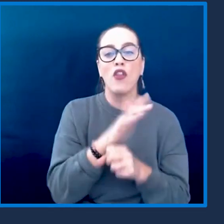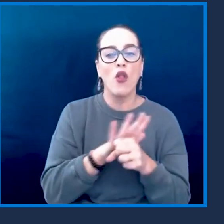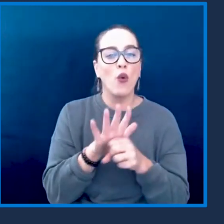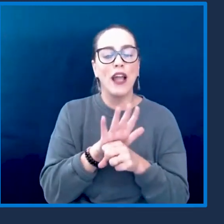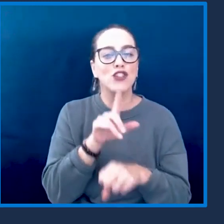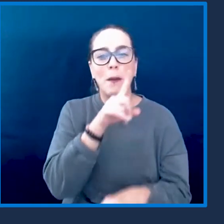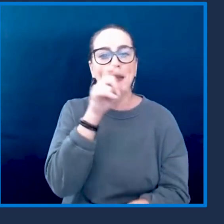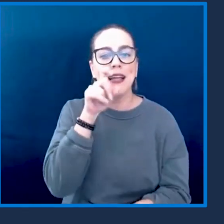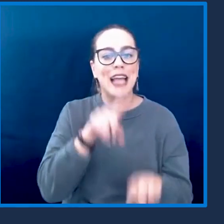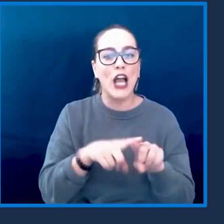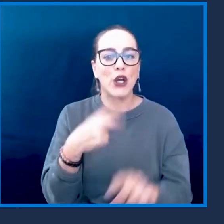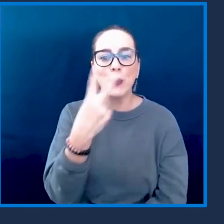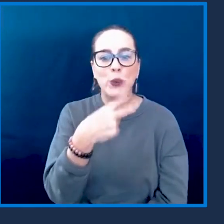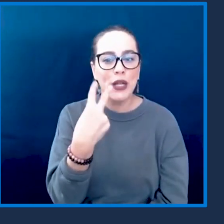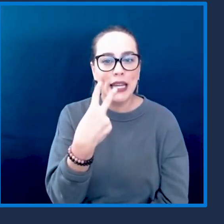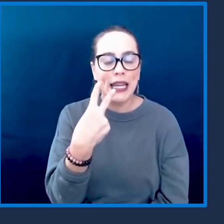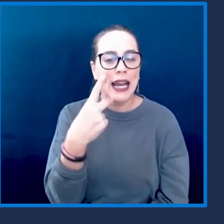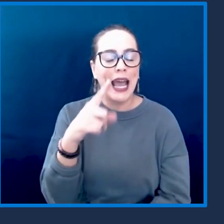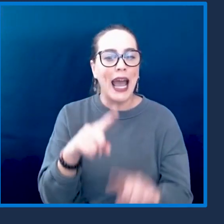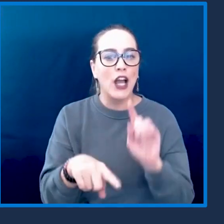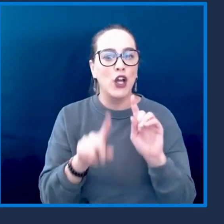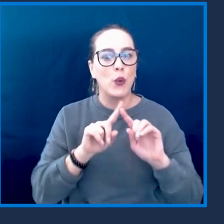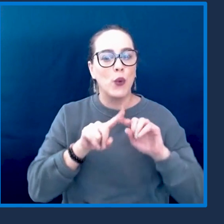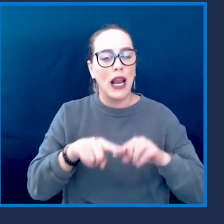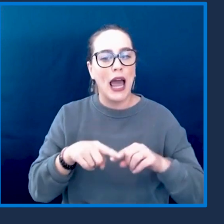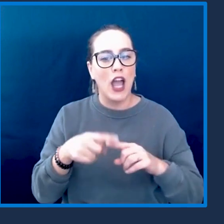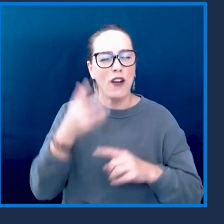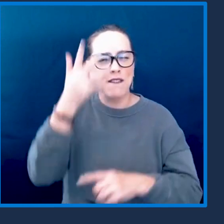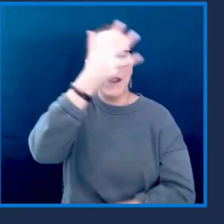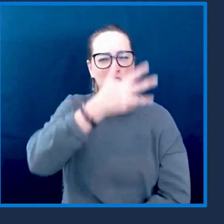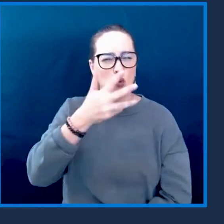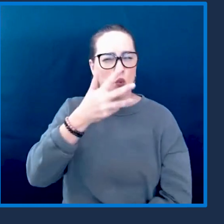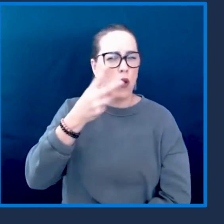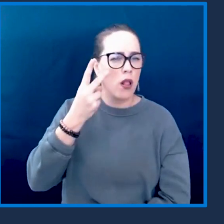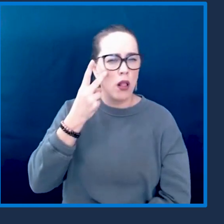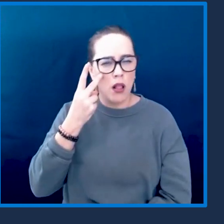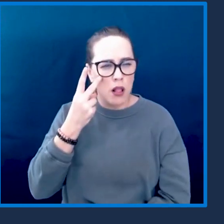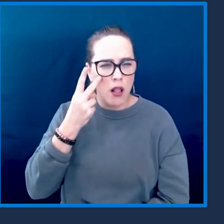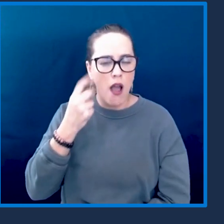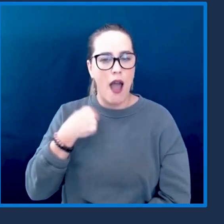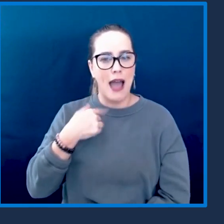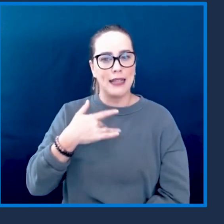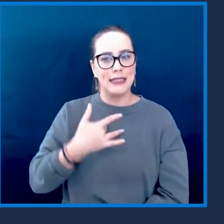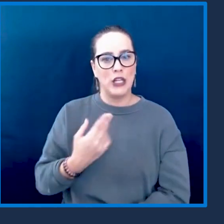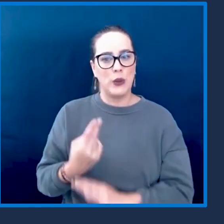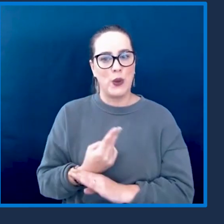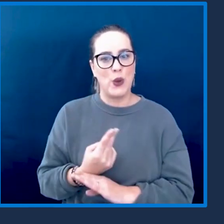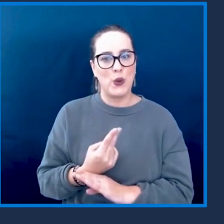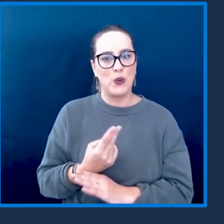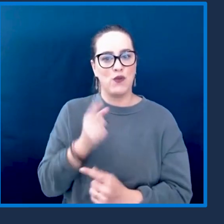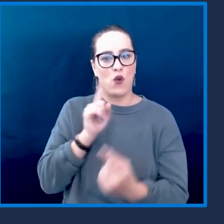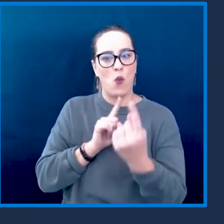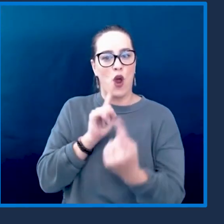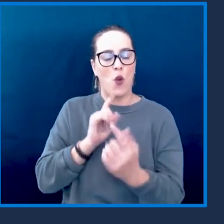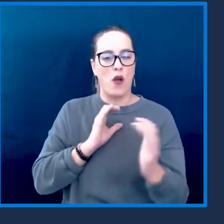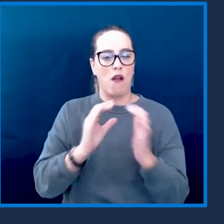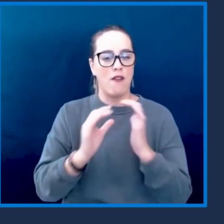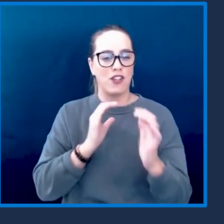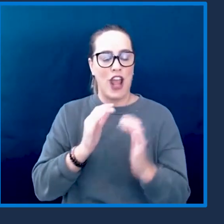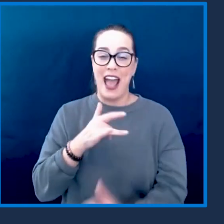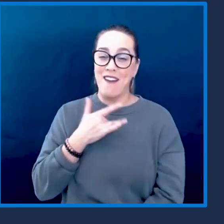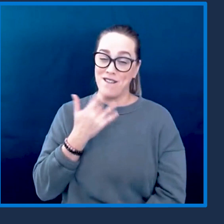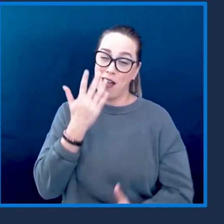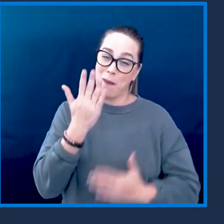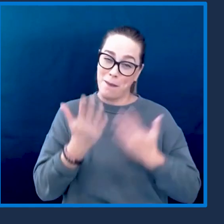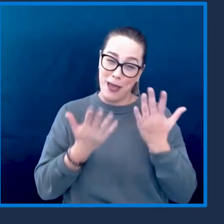that I can in face-to-face conversations. I felt very isolated. I felt embarrassed. I shouldn't have, but that was just